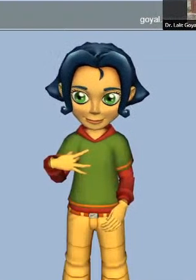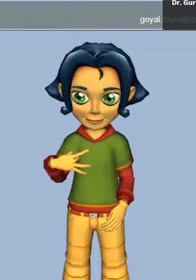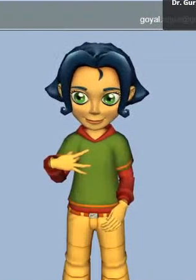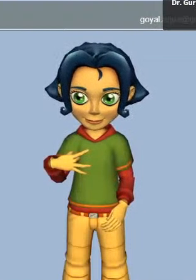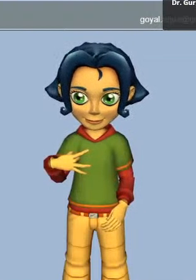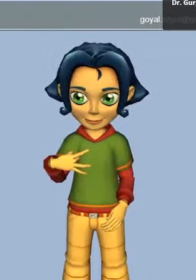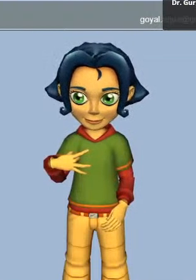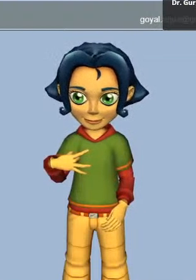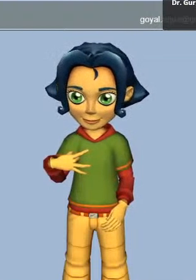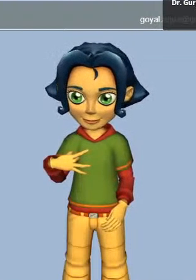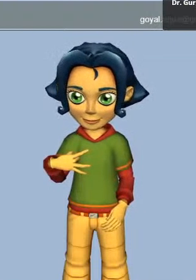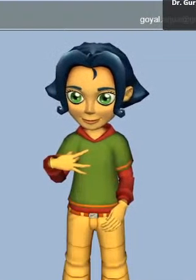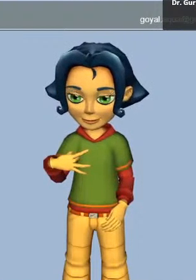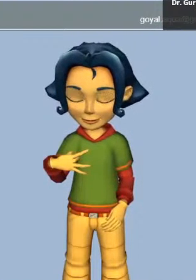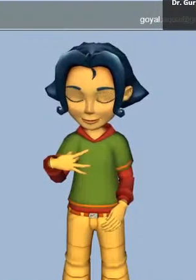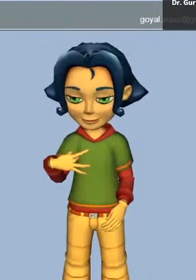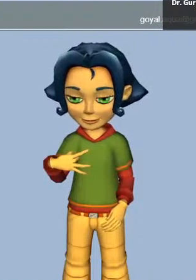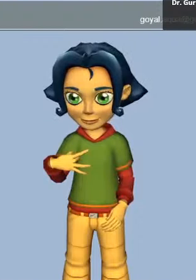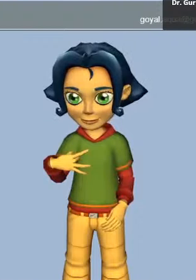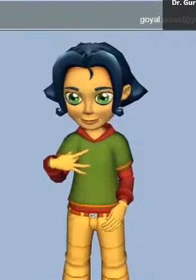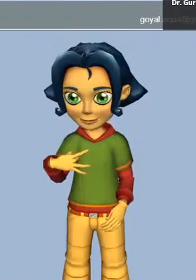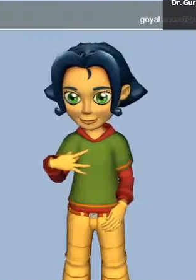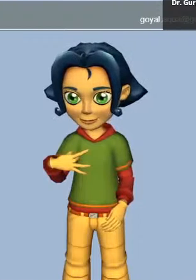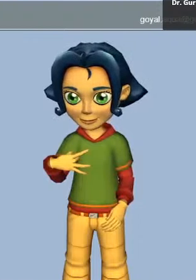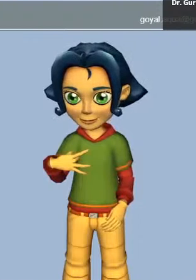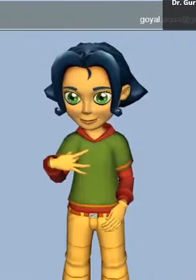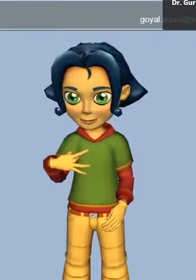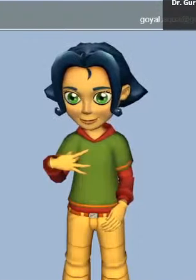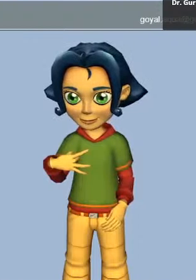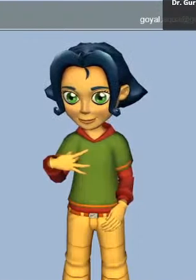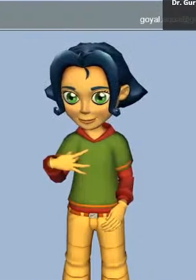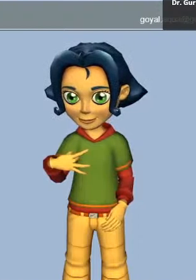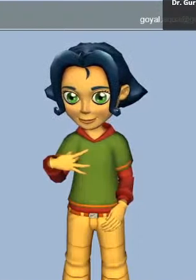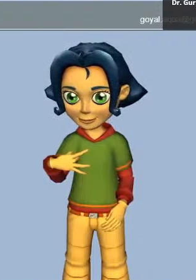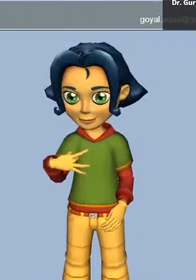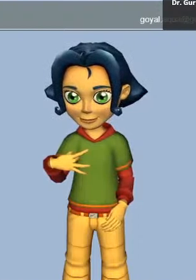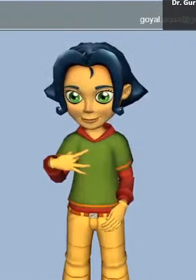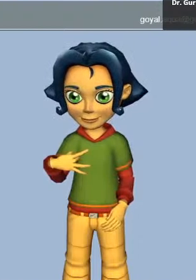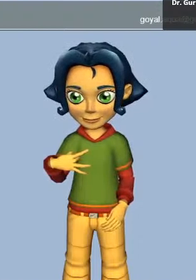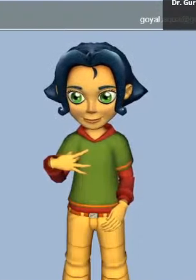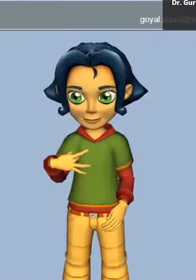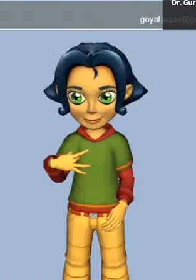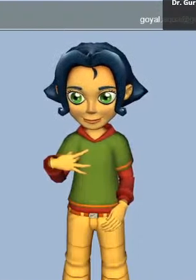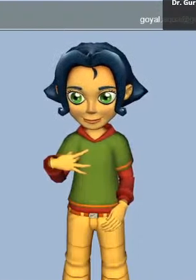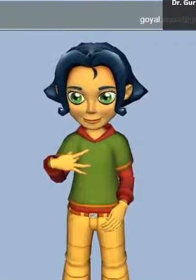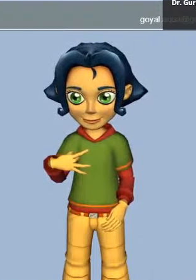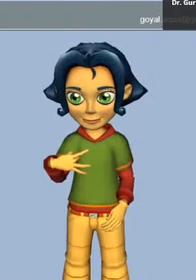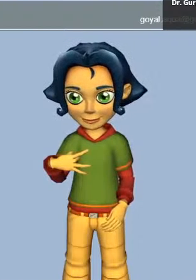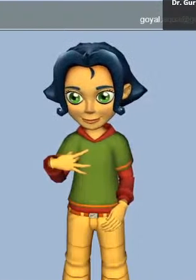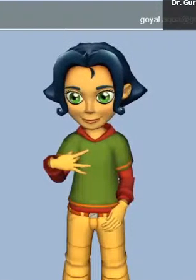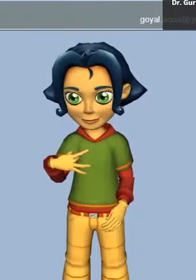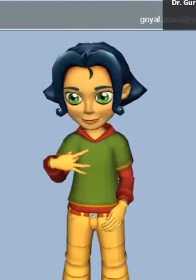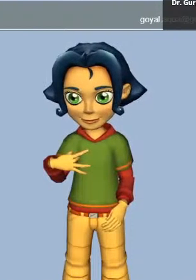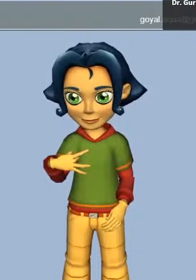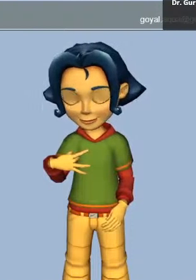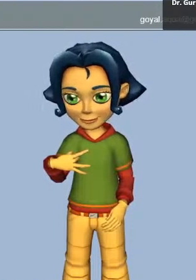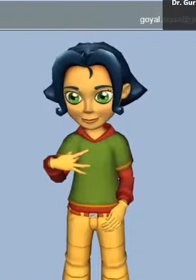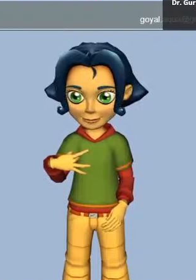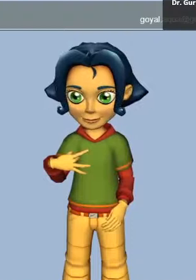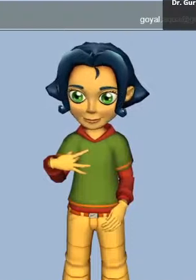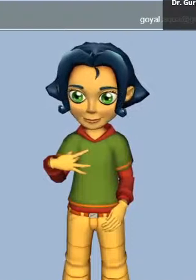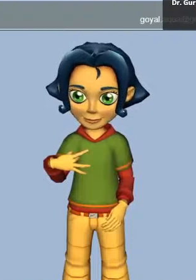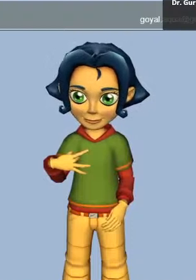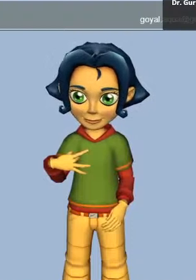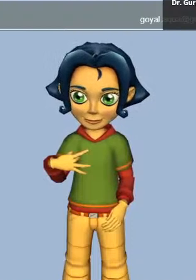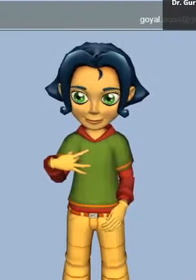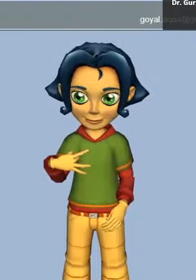good initiative your team has taken. My best wishes that you succeed further in this field, and actually you are